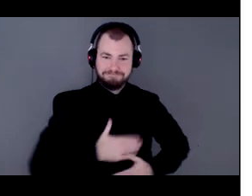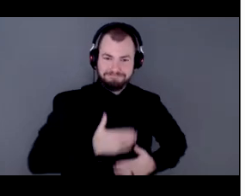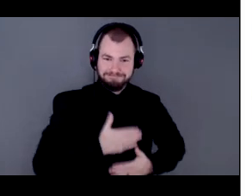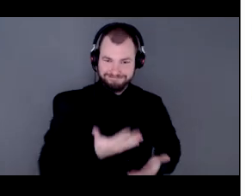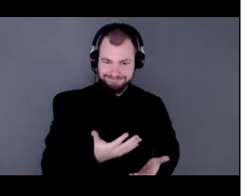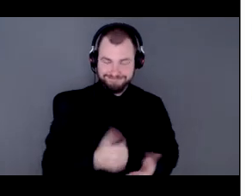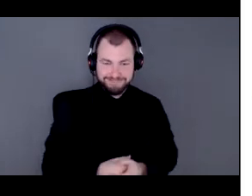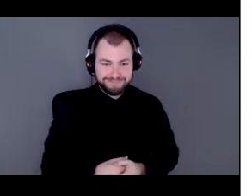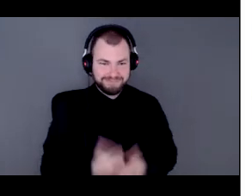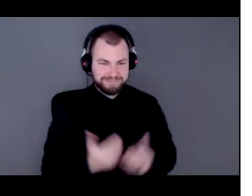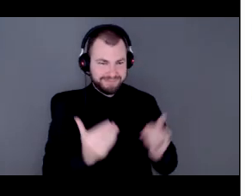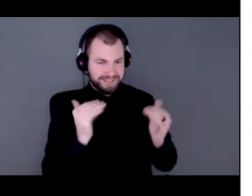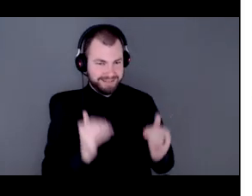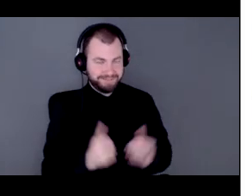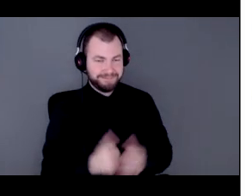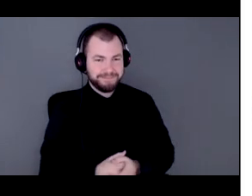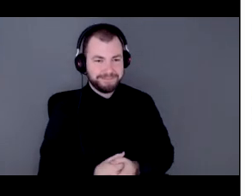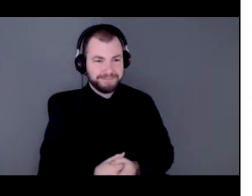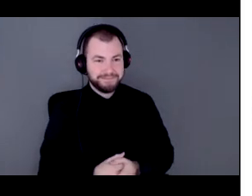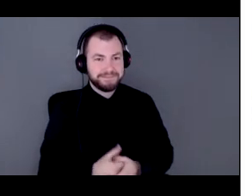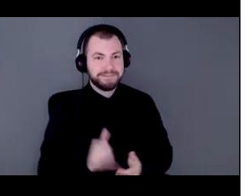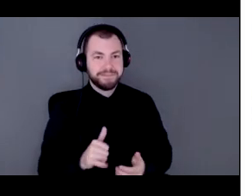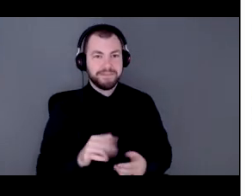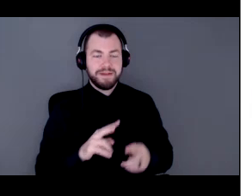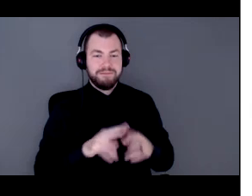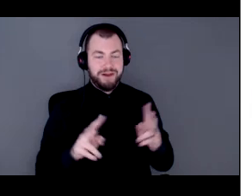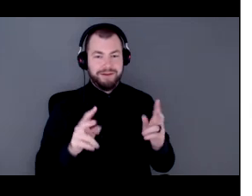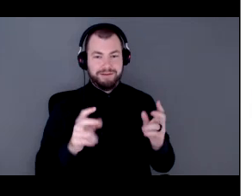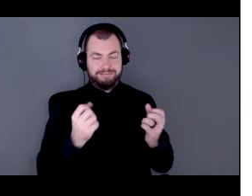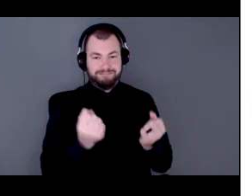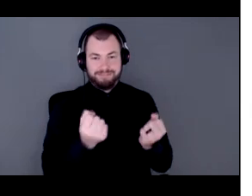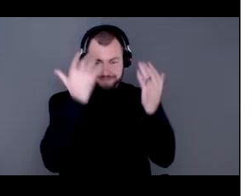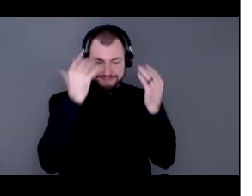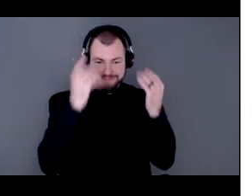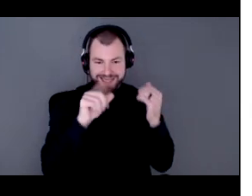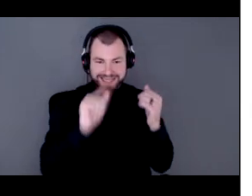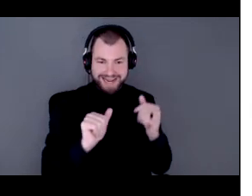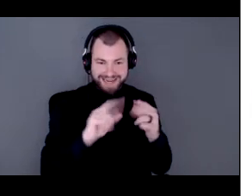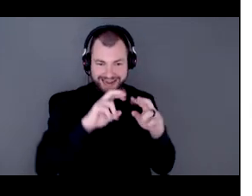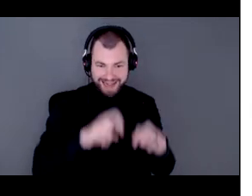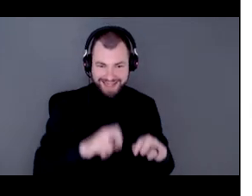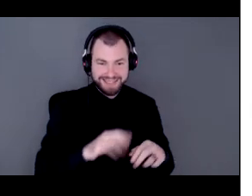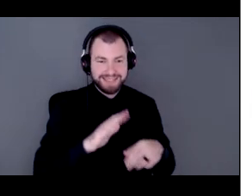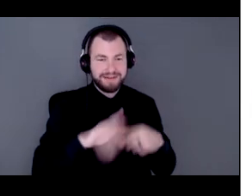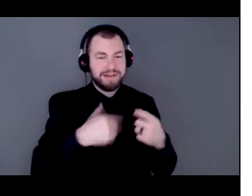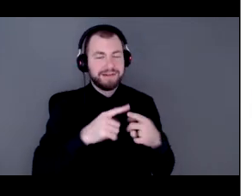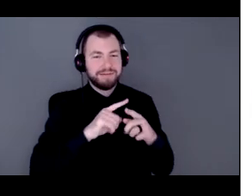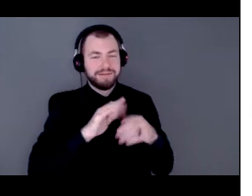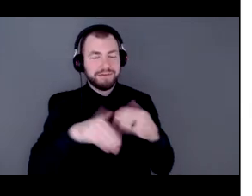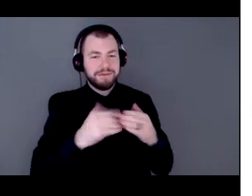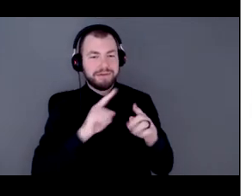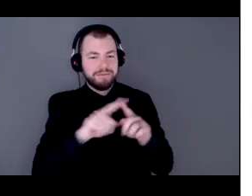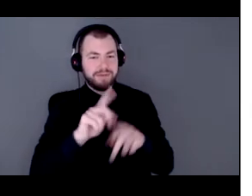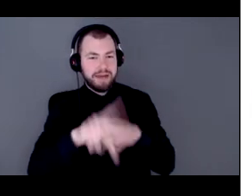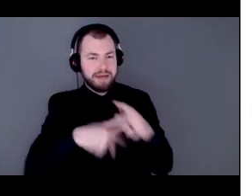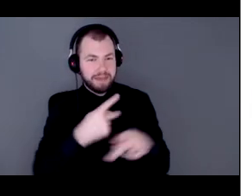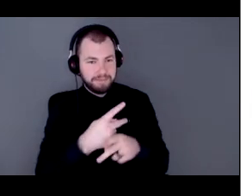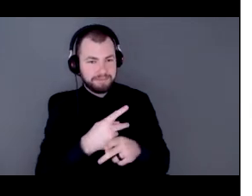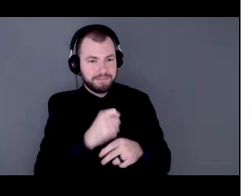So this is a very busy data analysis slide of all of the debris that were counted and recorded